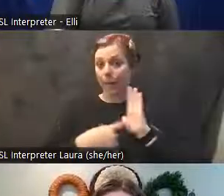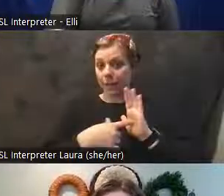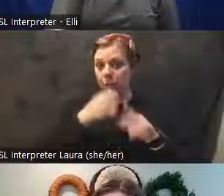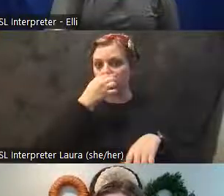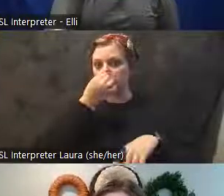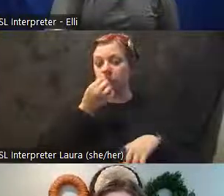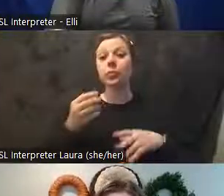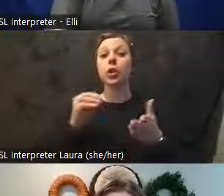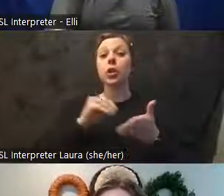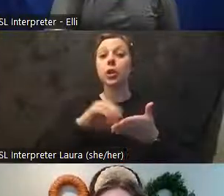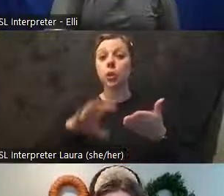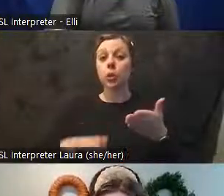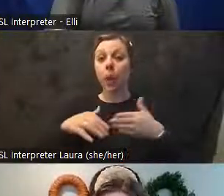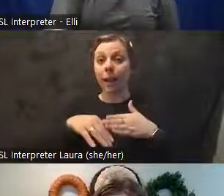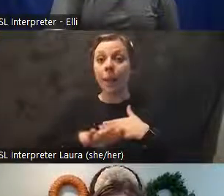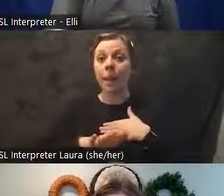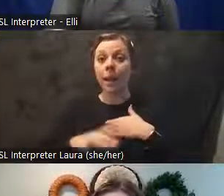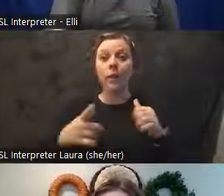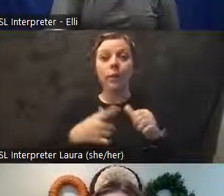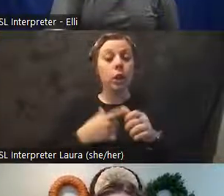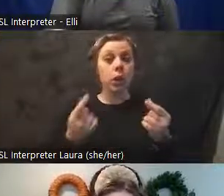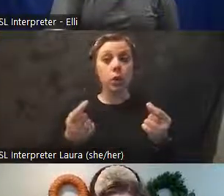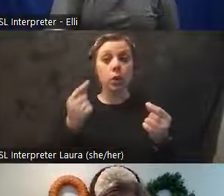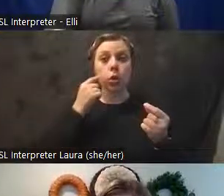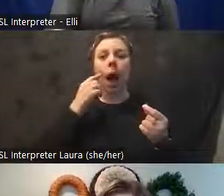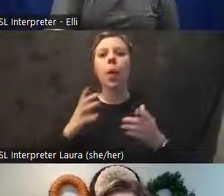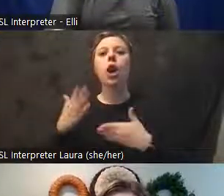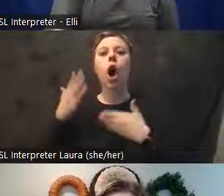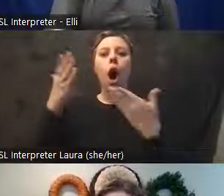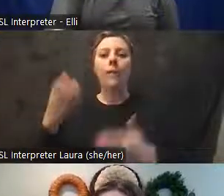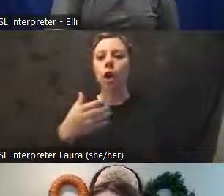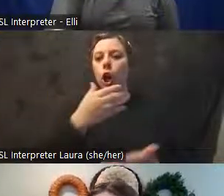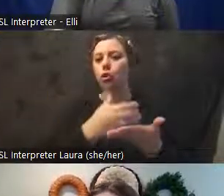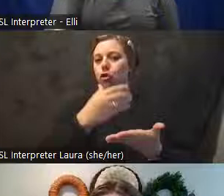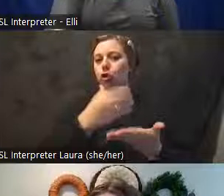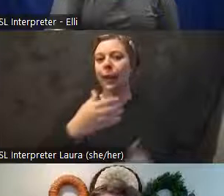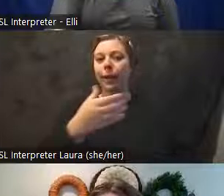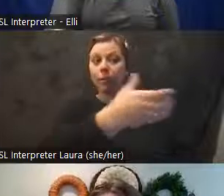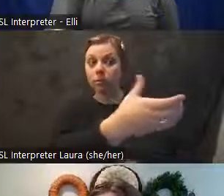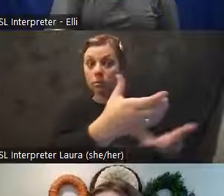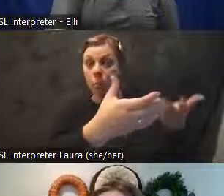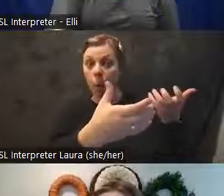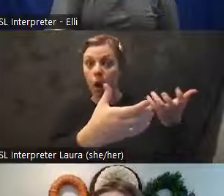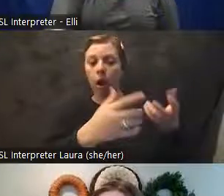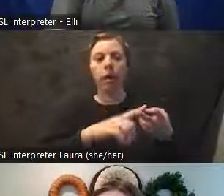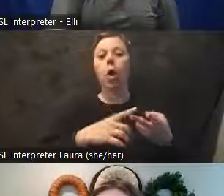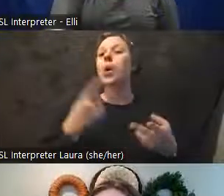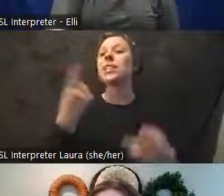drink, whatever that was, something to hold, whether that's a fidget, the drink